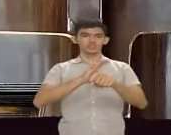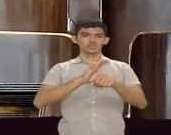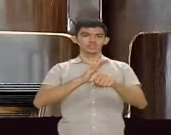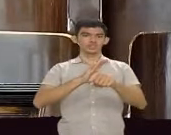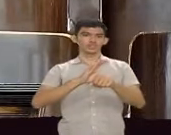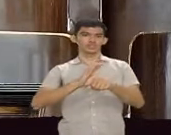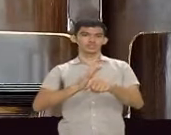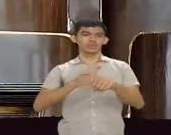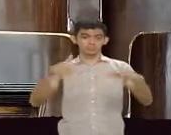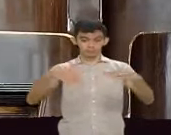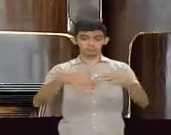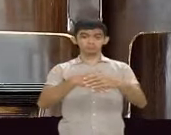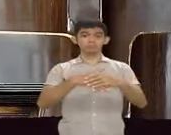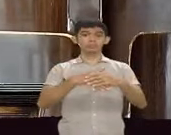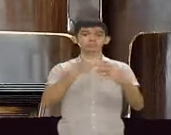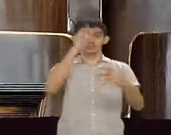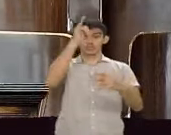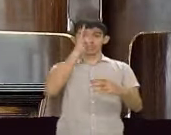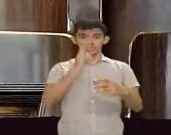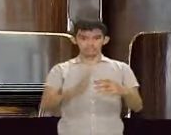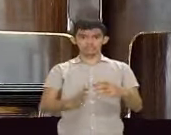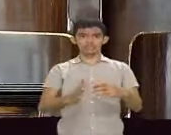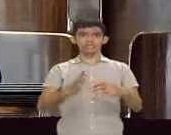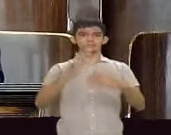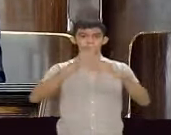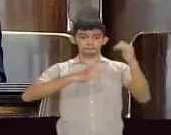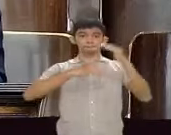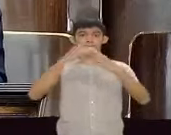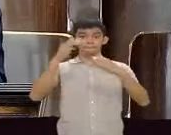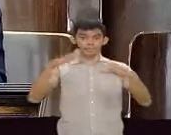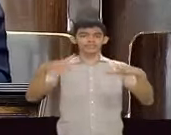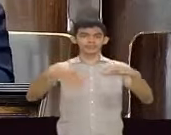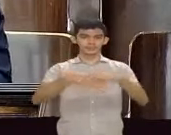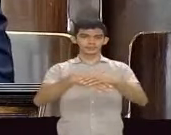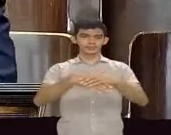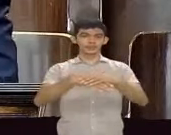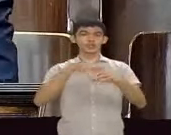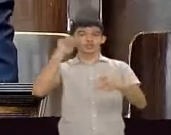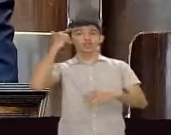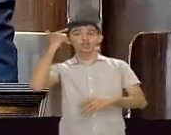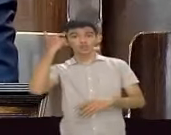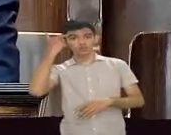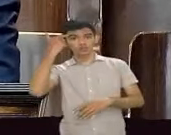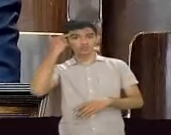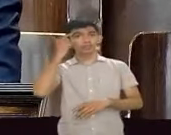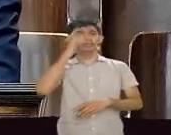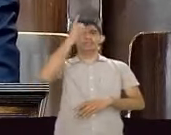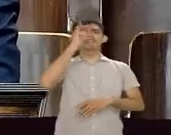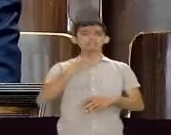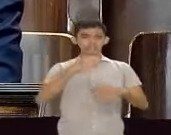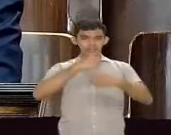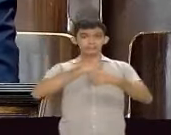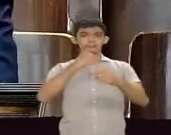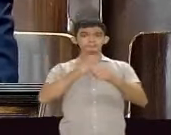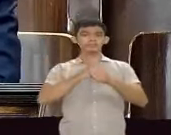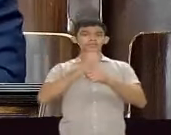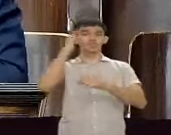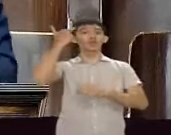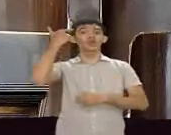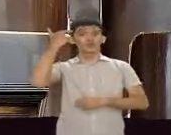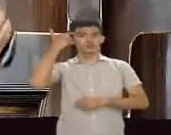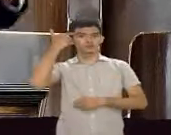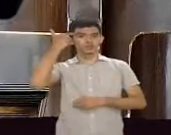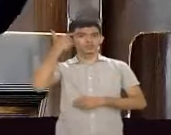government. No matter how hurt we can be, if government becomes corrupt, if government becomes wayward,